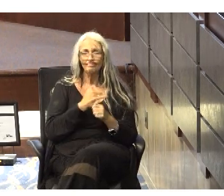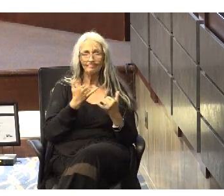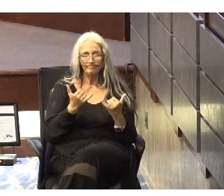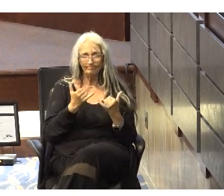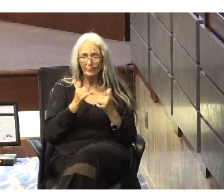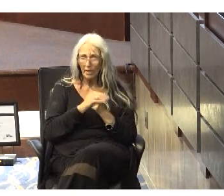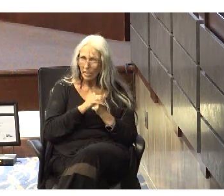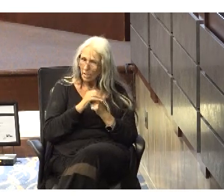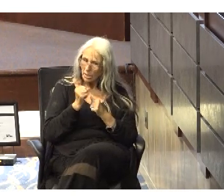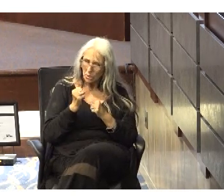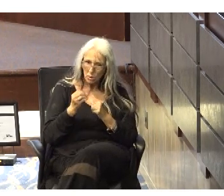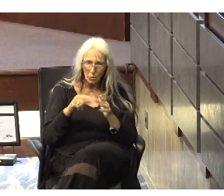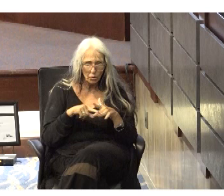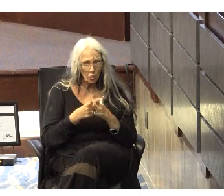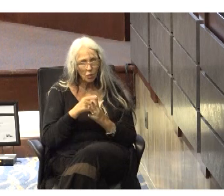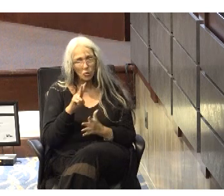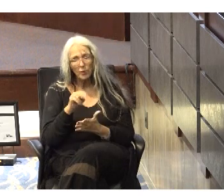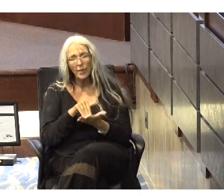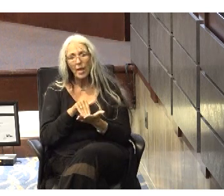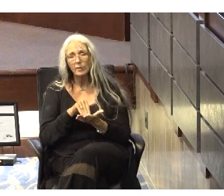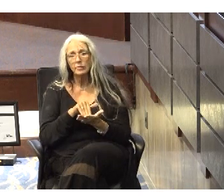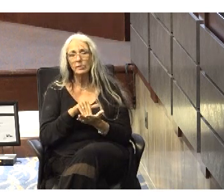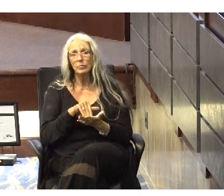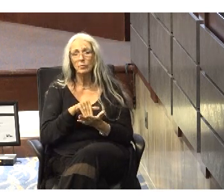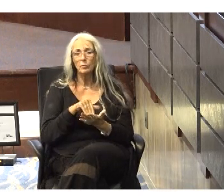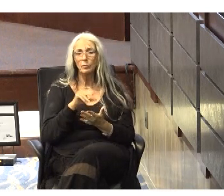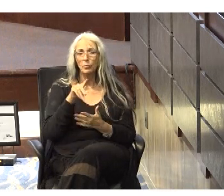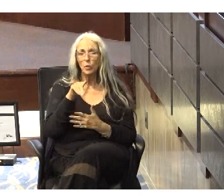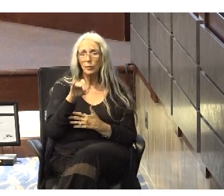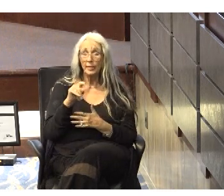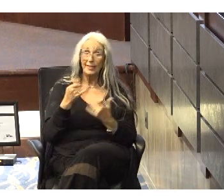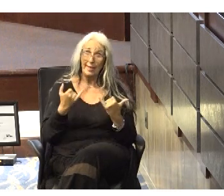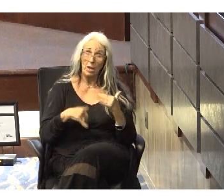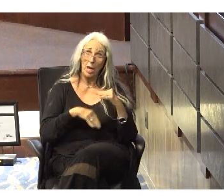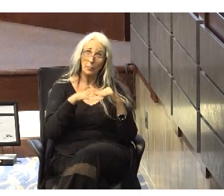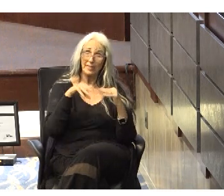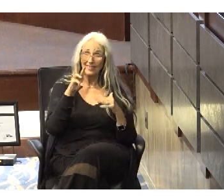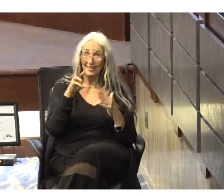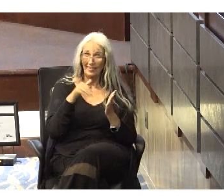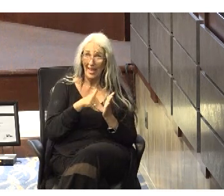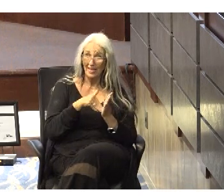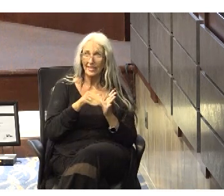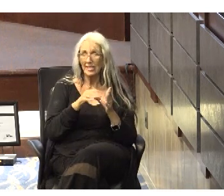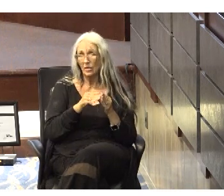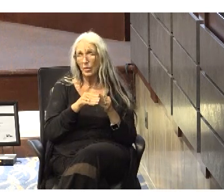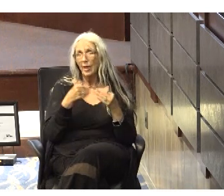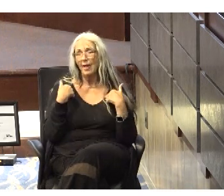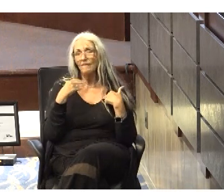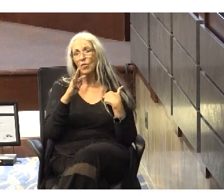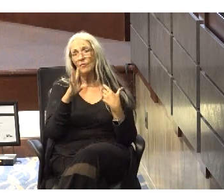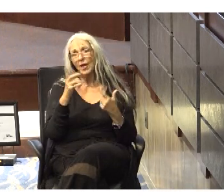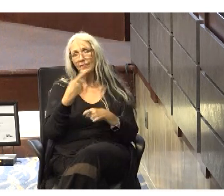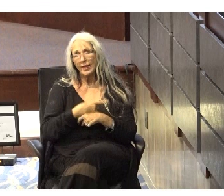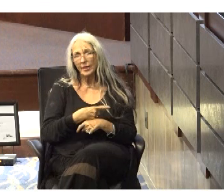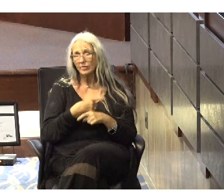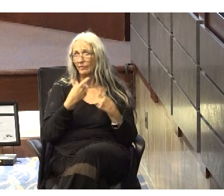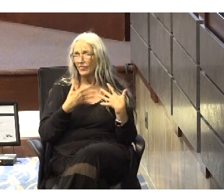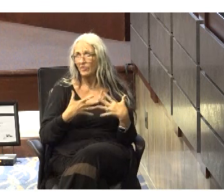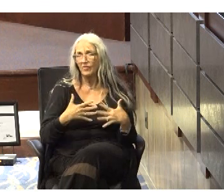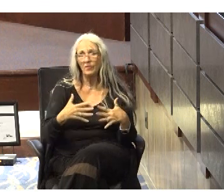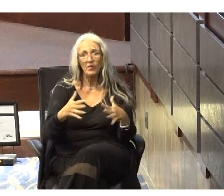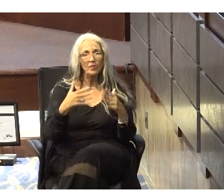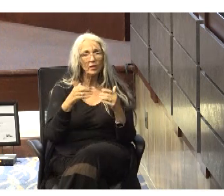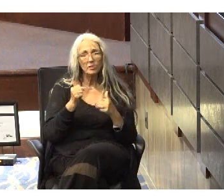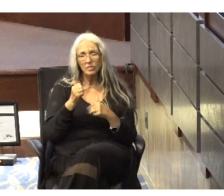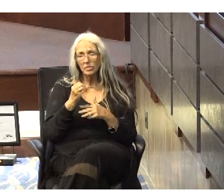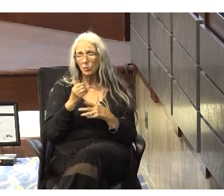We also originally started with 2,000 protest hearings. Now we're up to 6,000 hearings. And so we have 45 days to get all those done so we can certify the roll so y'all